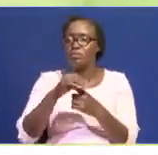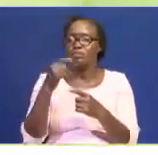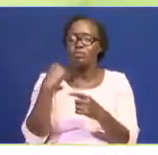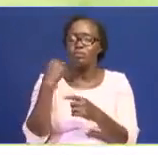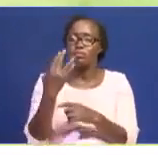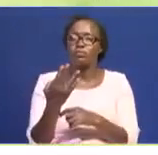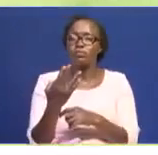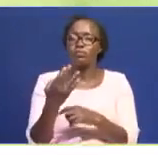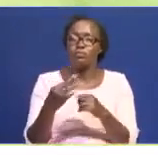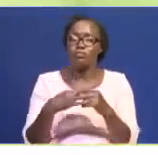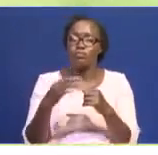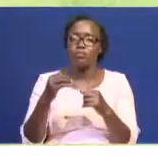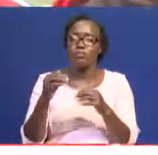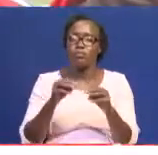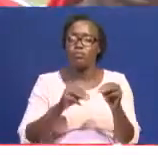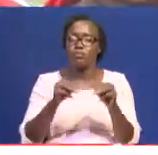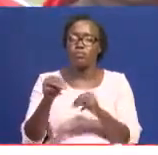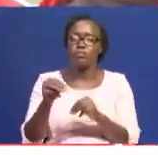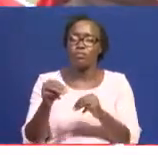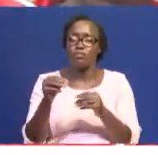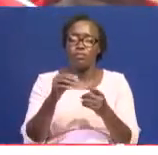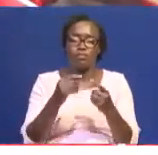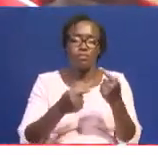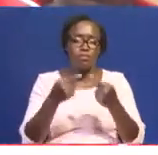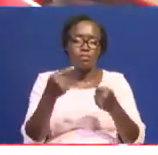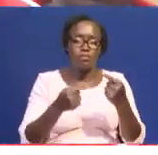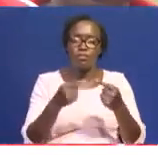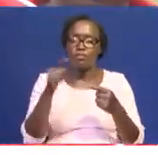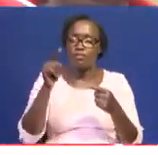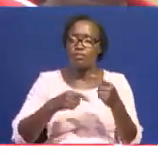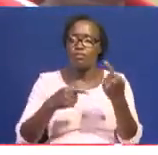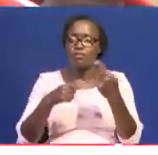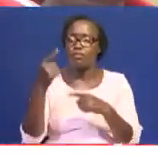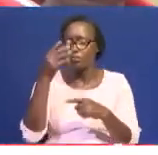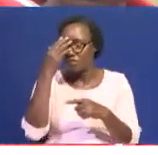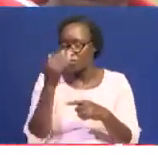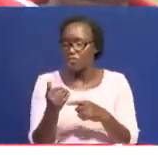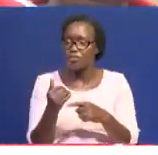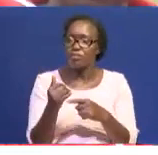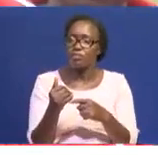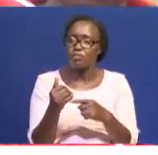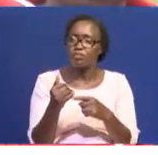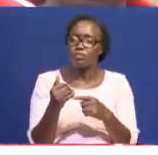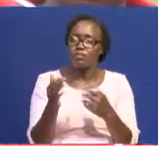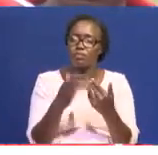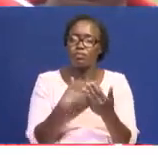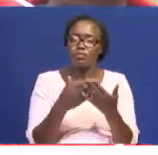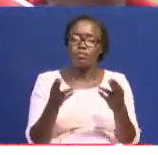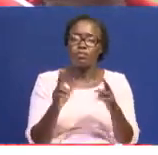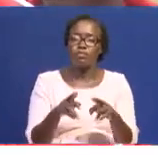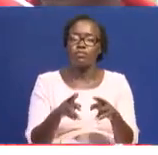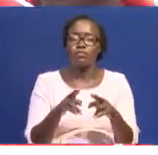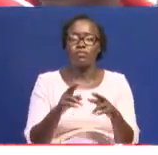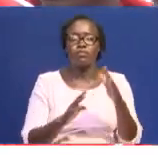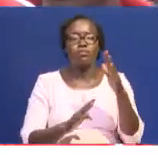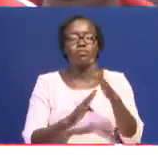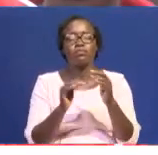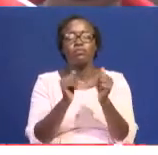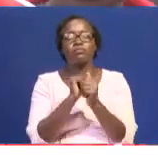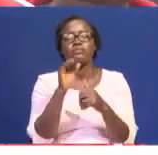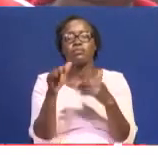fourth in the 800 meters race. Lazima tushinde hiki. Sema hata kama itakuwa aje, lazima tukue top 10